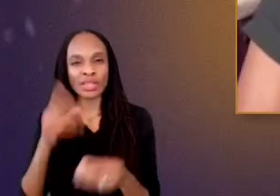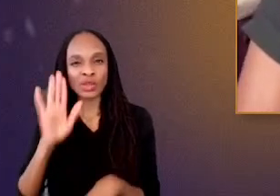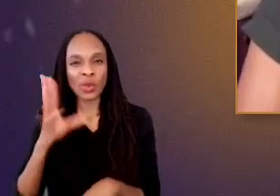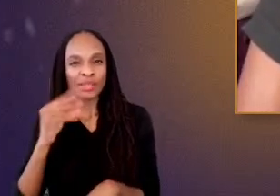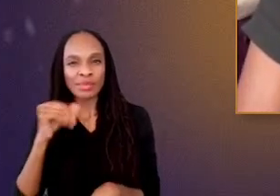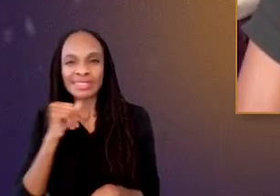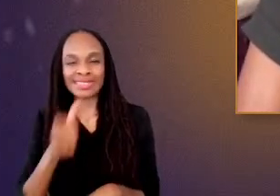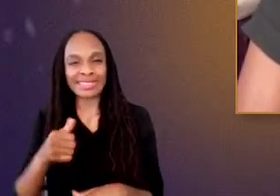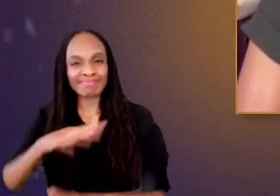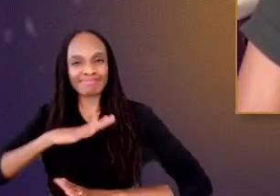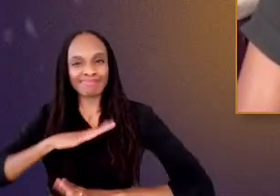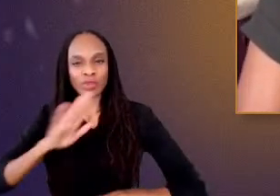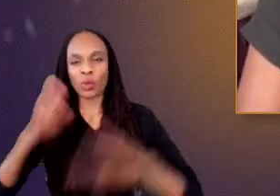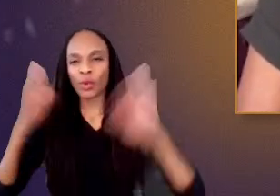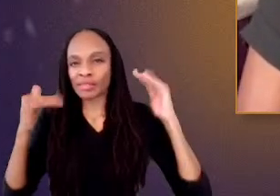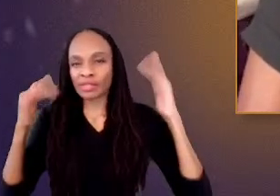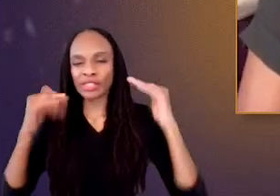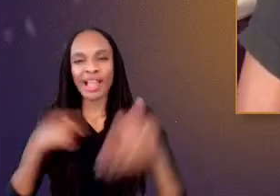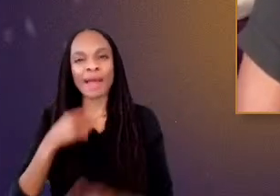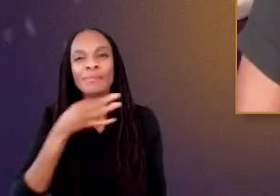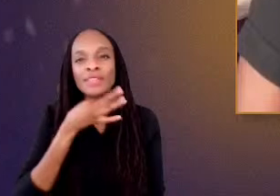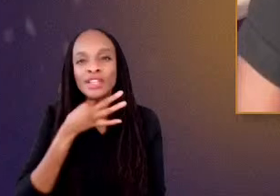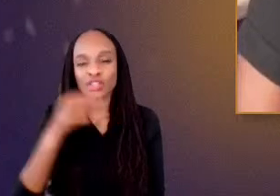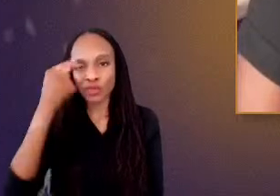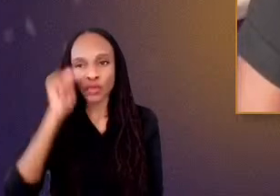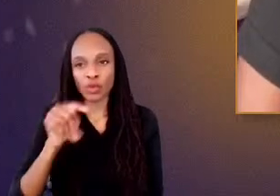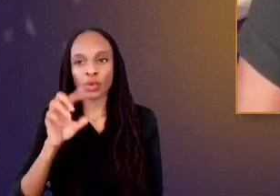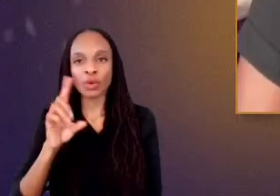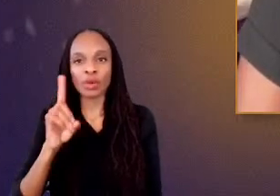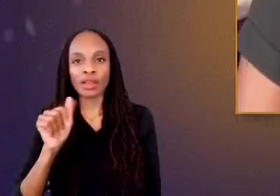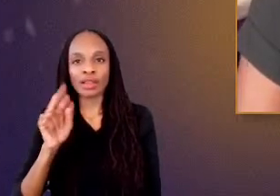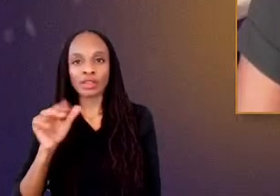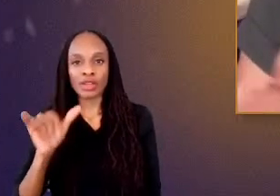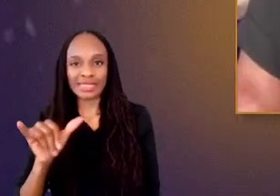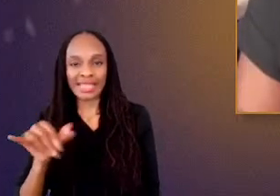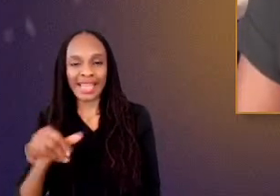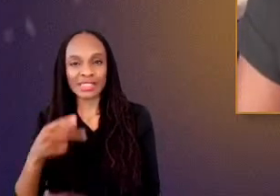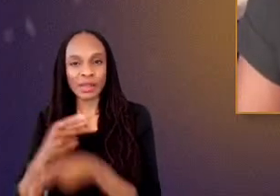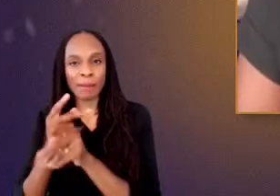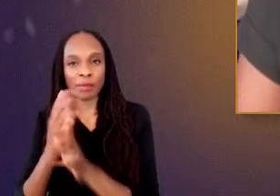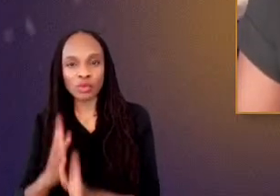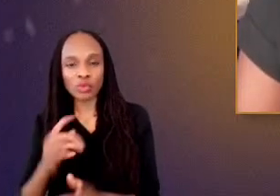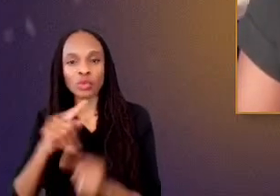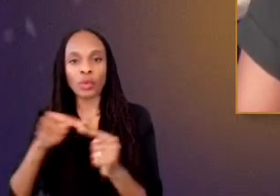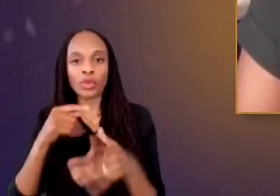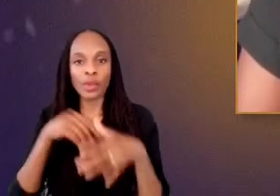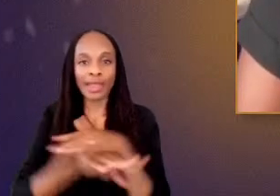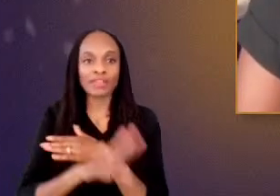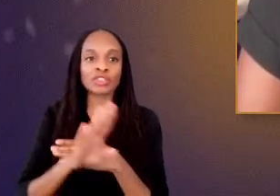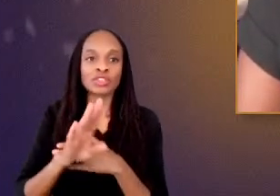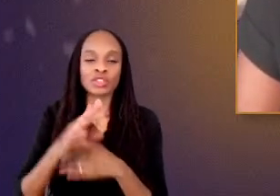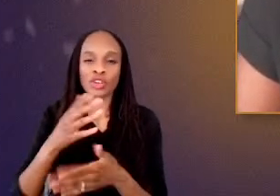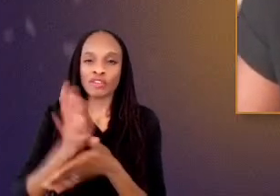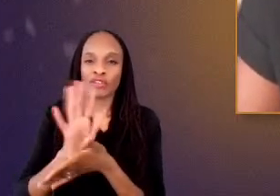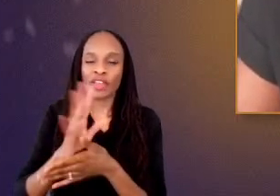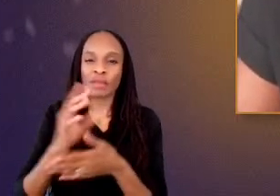expectations. I'm curious for you, Darcy, as a producer, when you're going into film festivals, how are